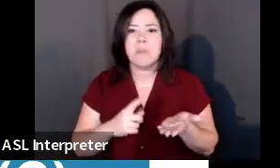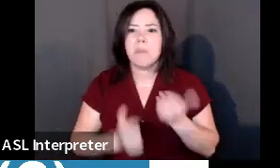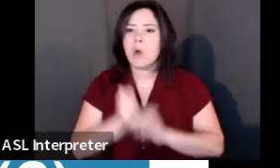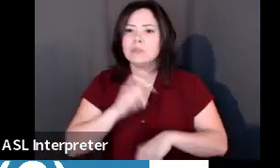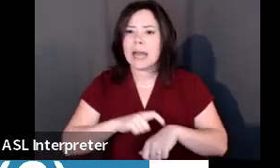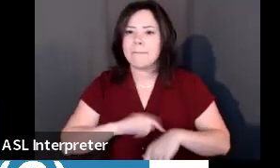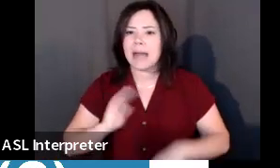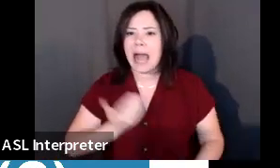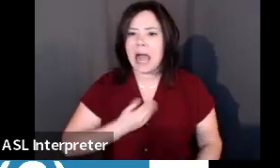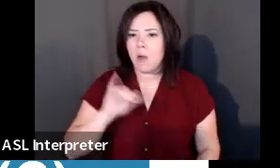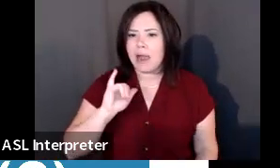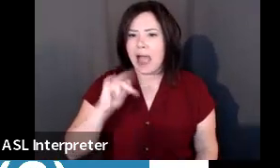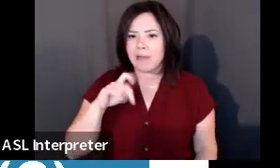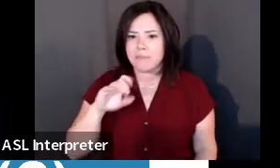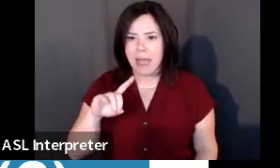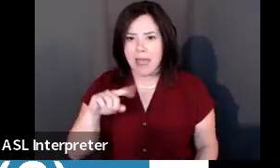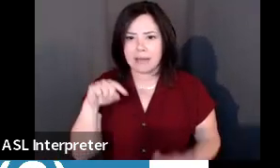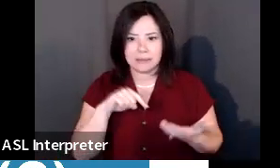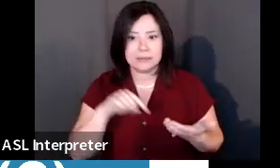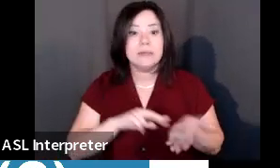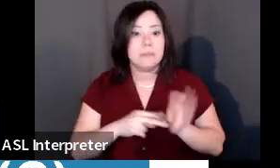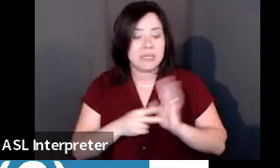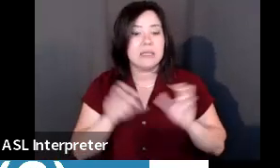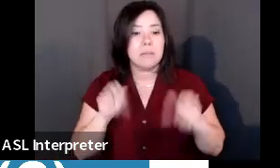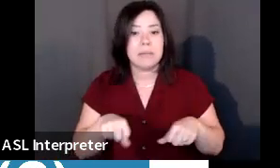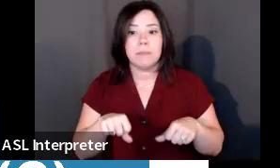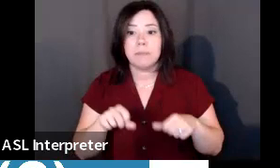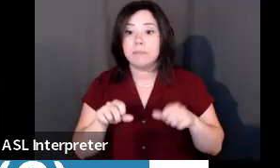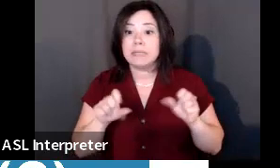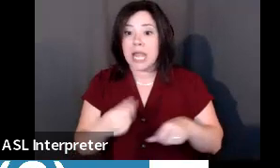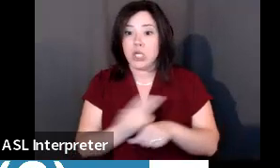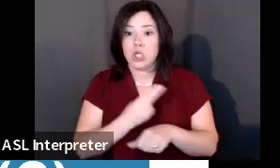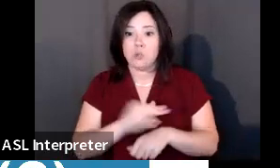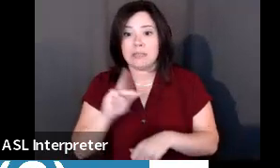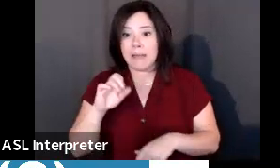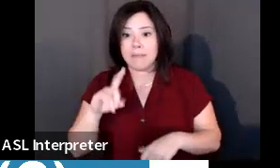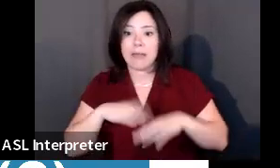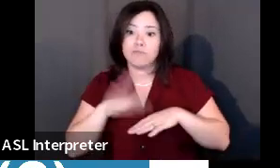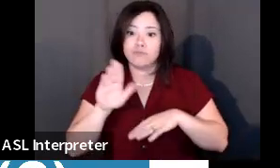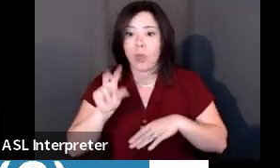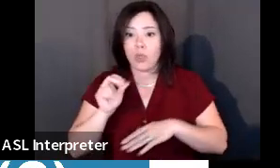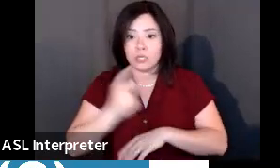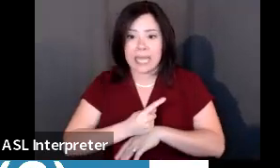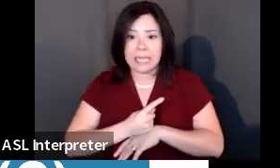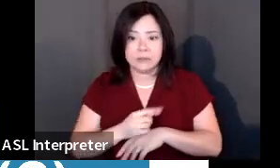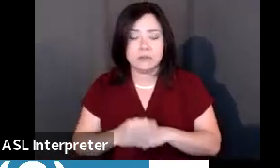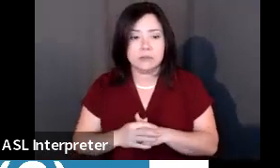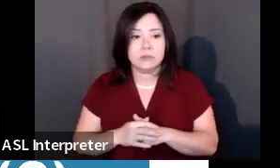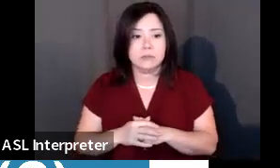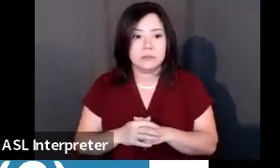that. That means that folks can have access to that iPad for longer than the 30-day